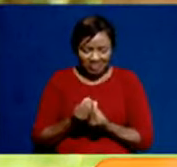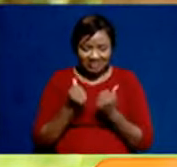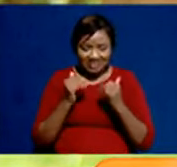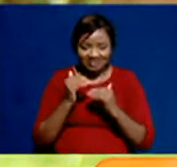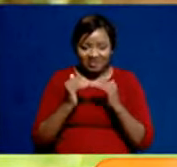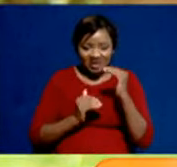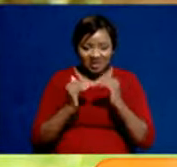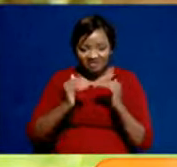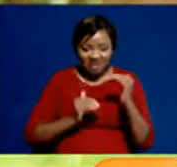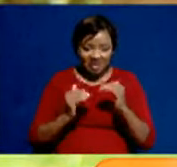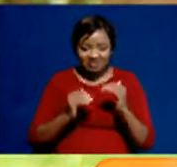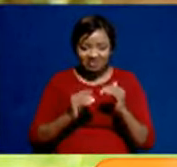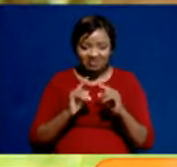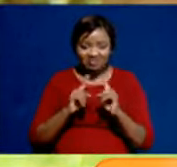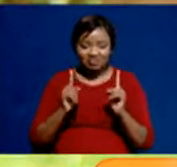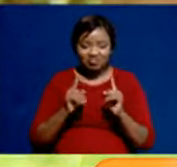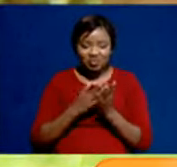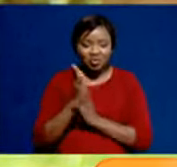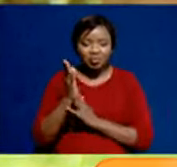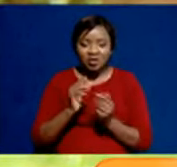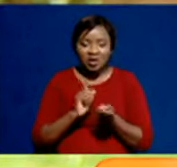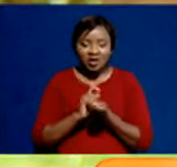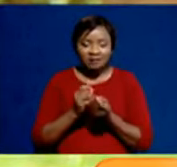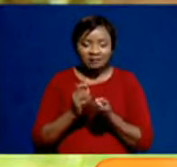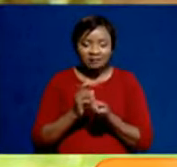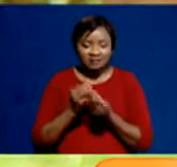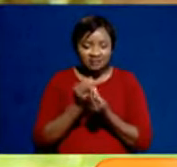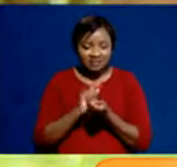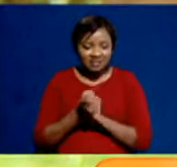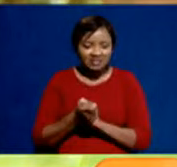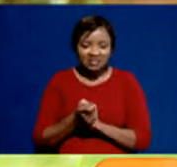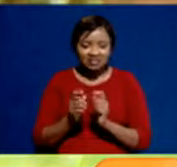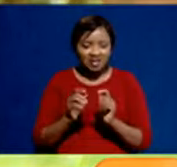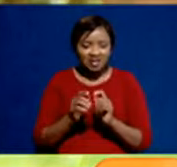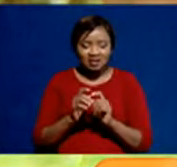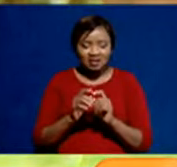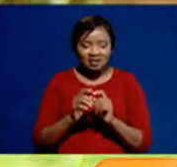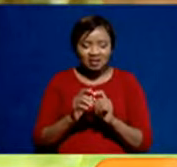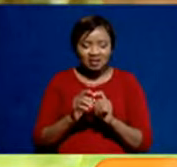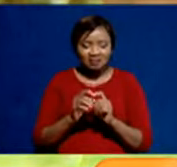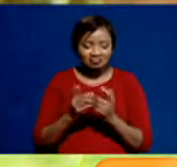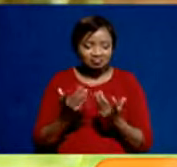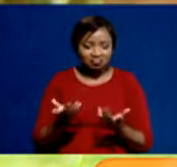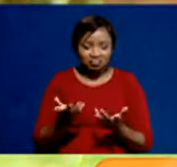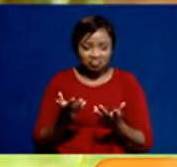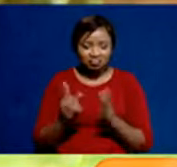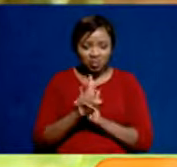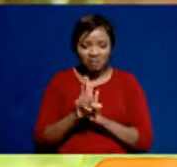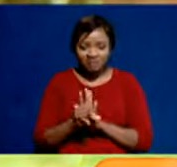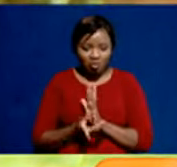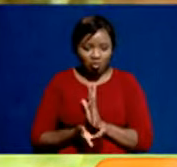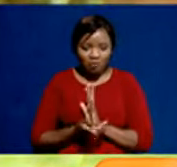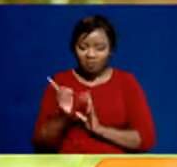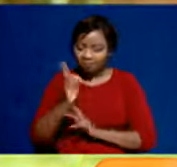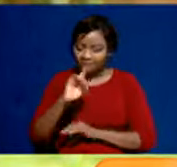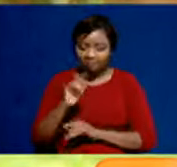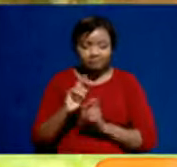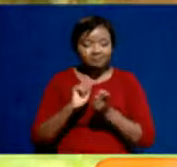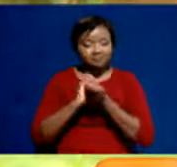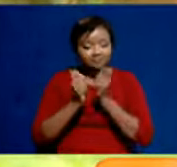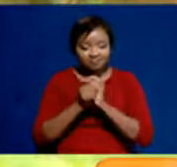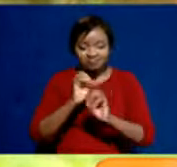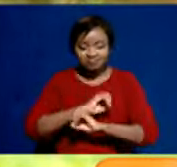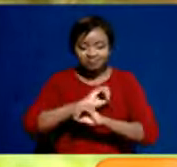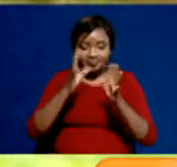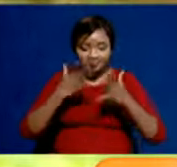through amendments? Because the law is clear. It has always been clear. This is not the first time that when people cross over,